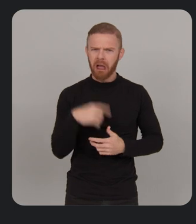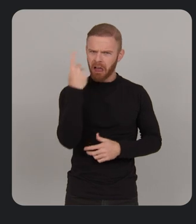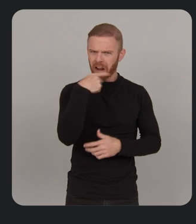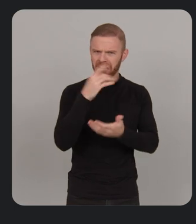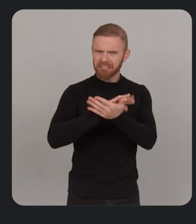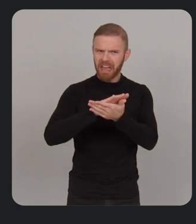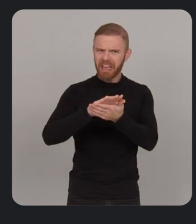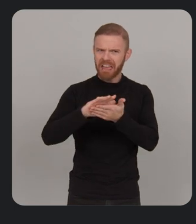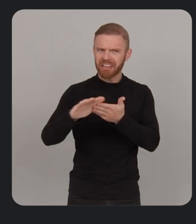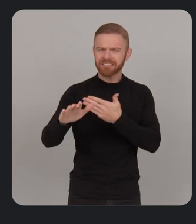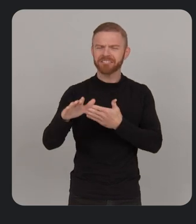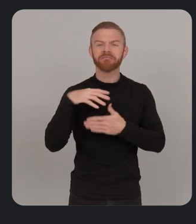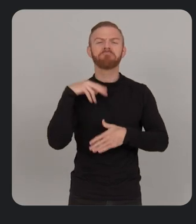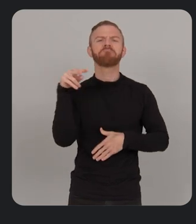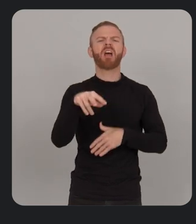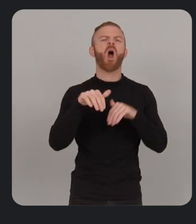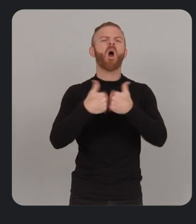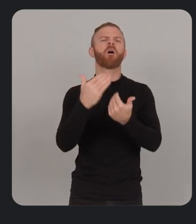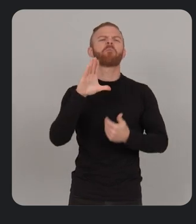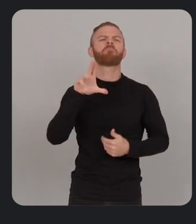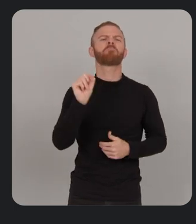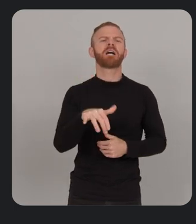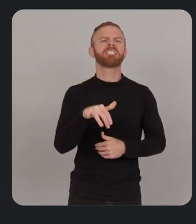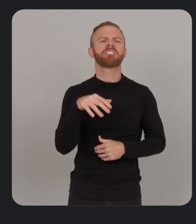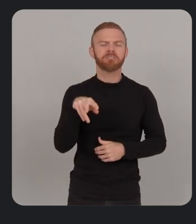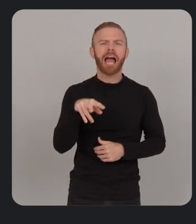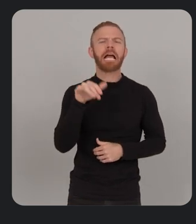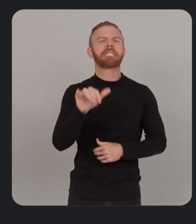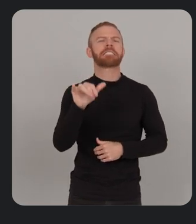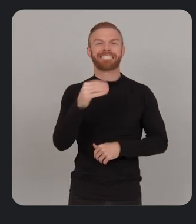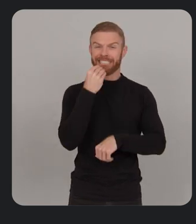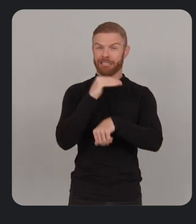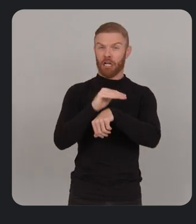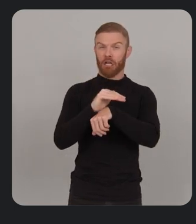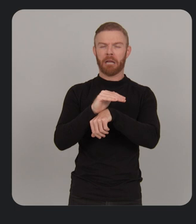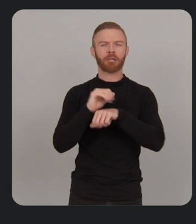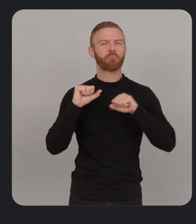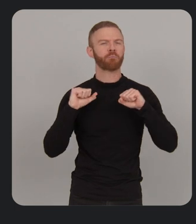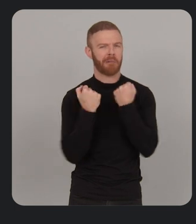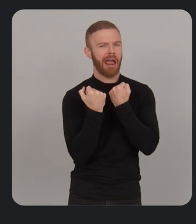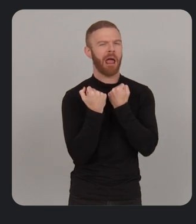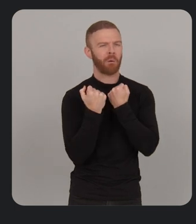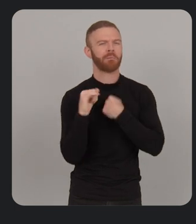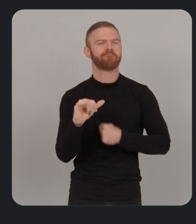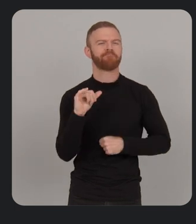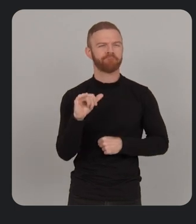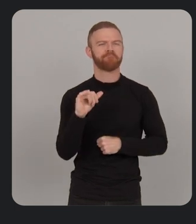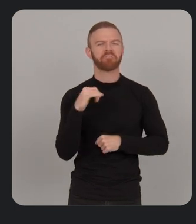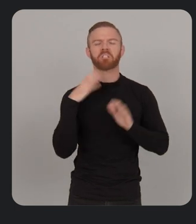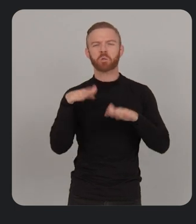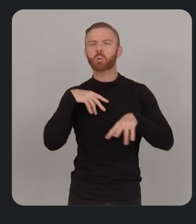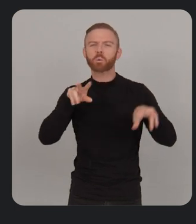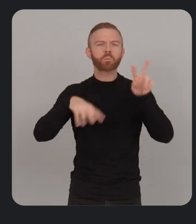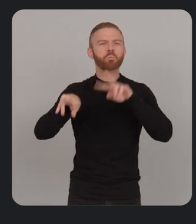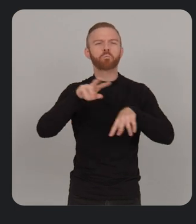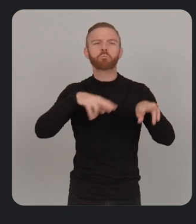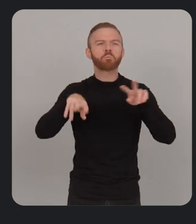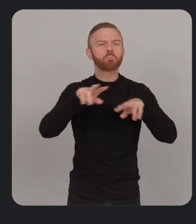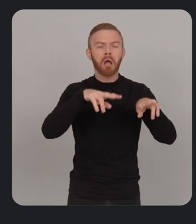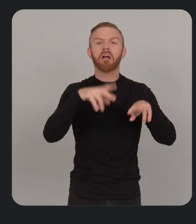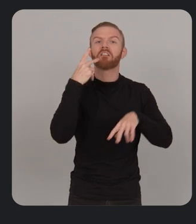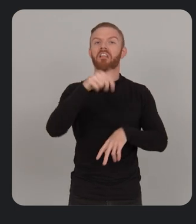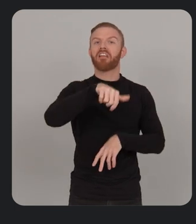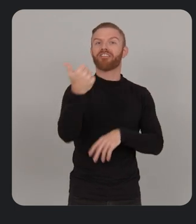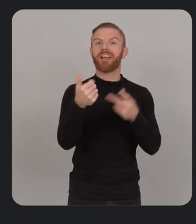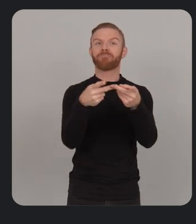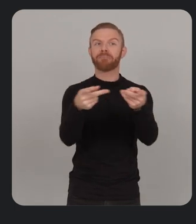nice, but when I check the busyness indicator, I see it's going to get crowded at dinnertime. As I continue browsing, I